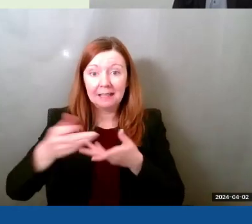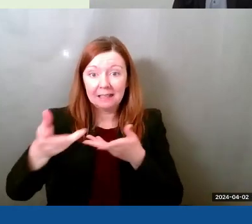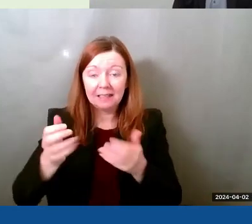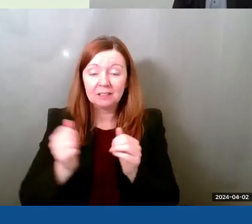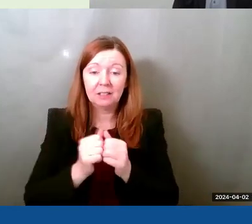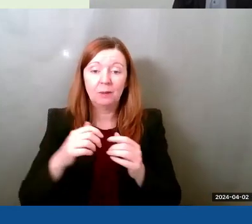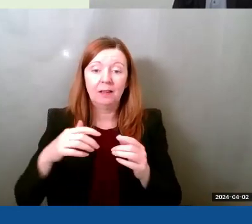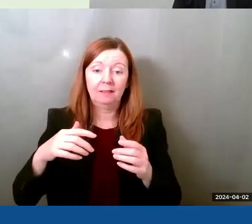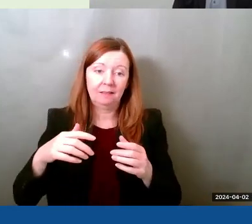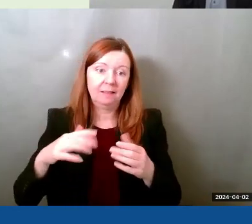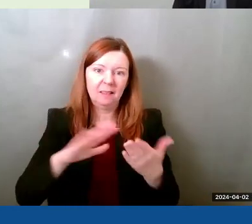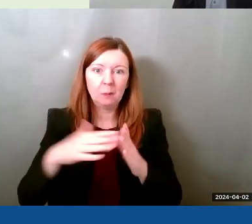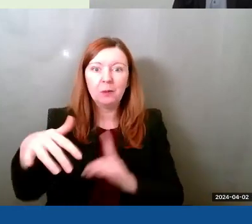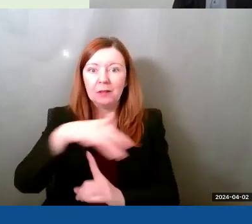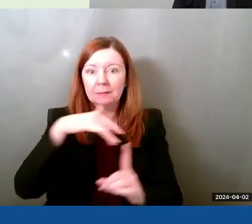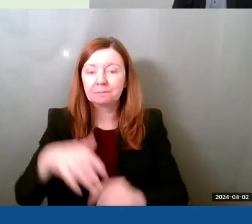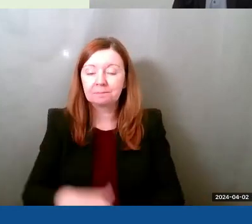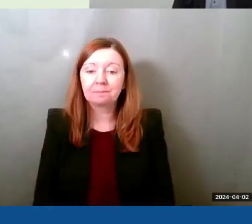the surrounding community.